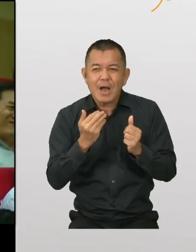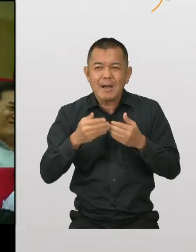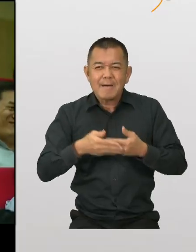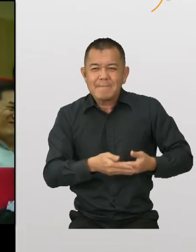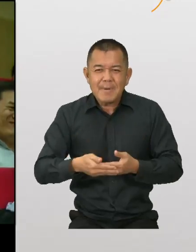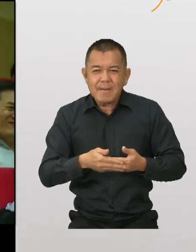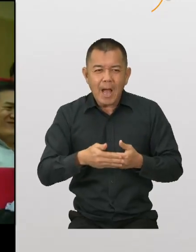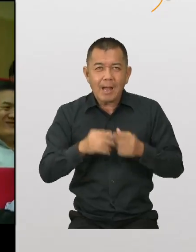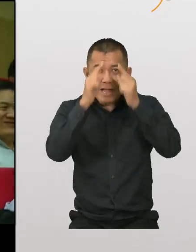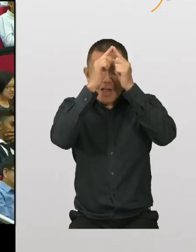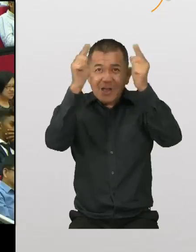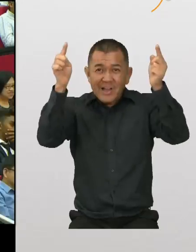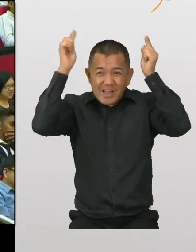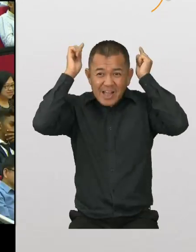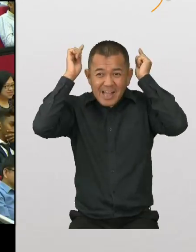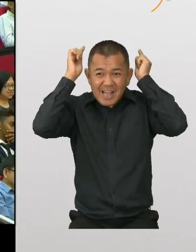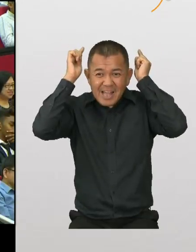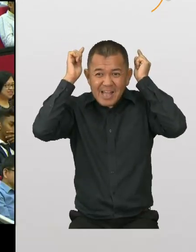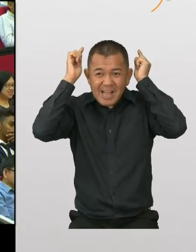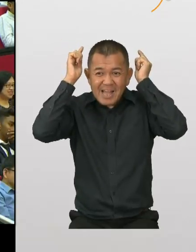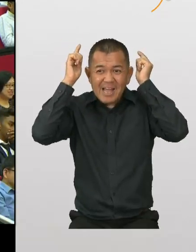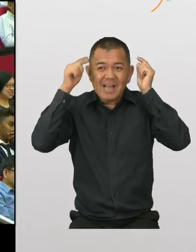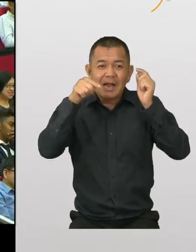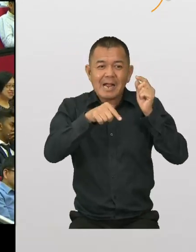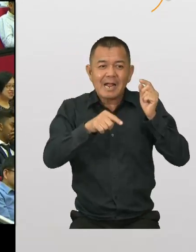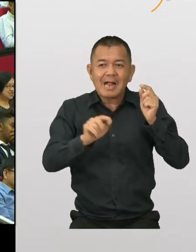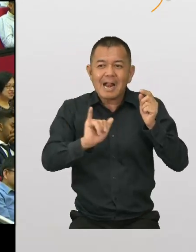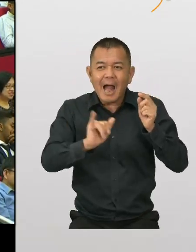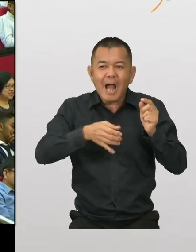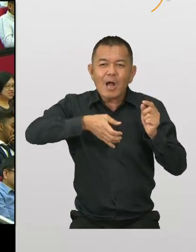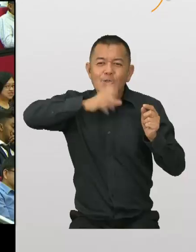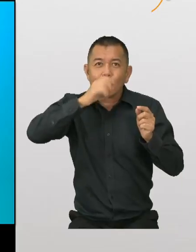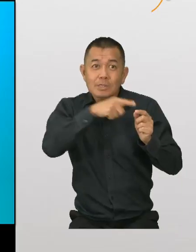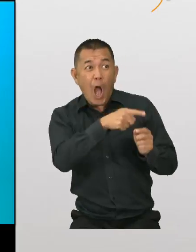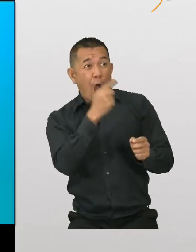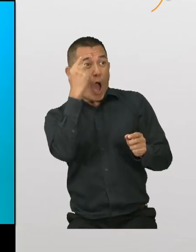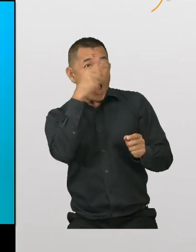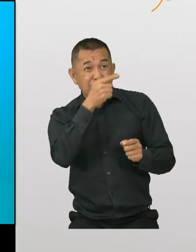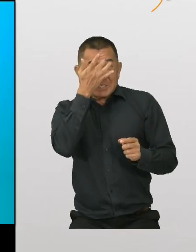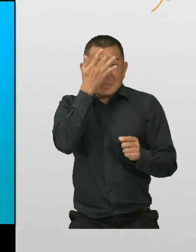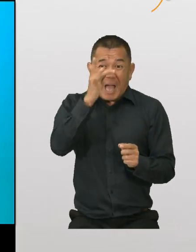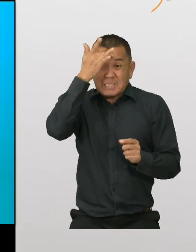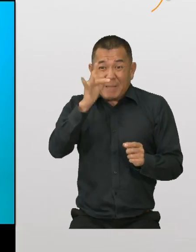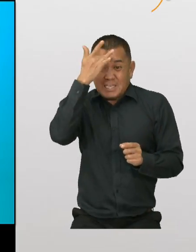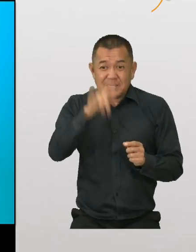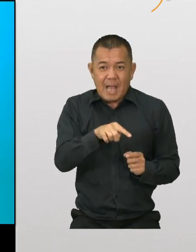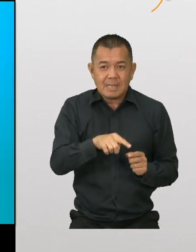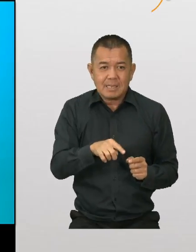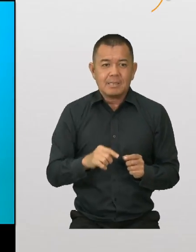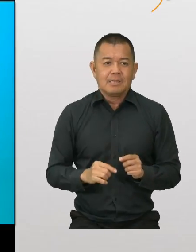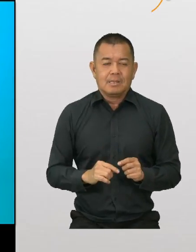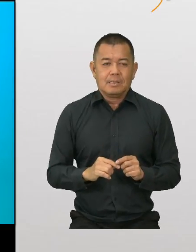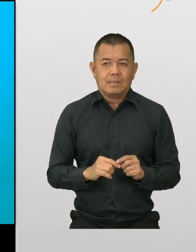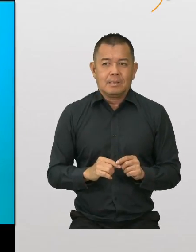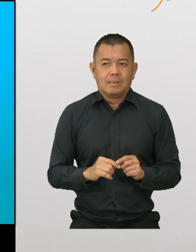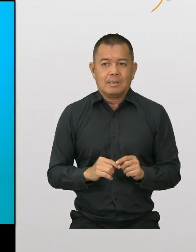motorboards, very impressive, as if drinking that particular brand, the baby